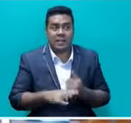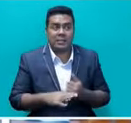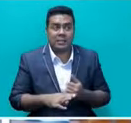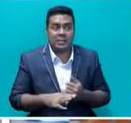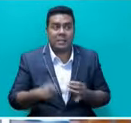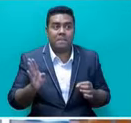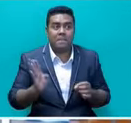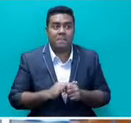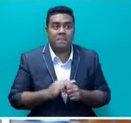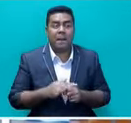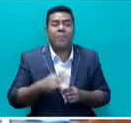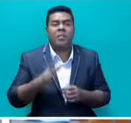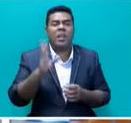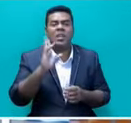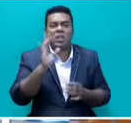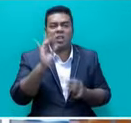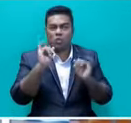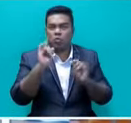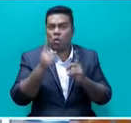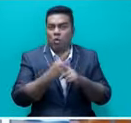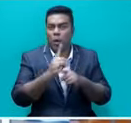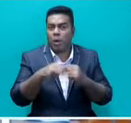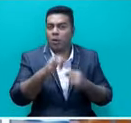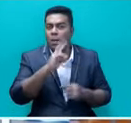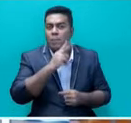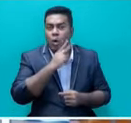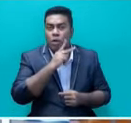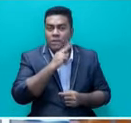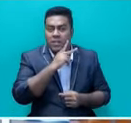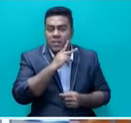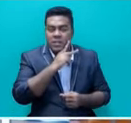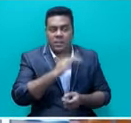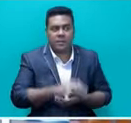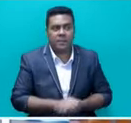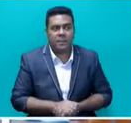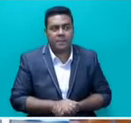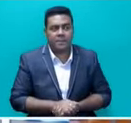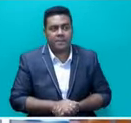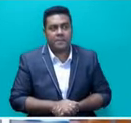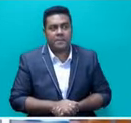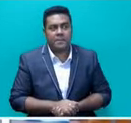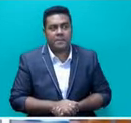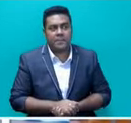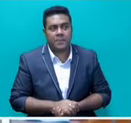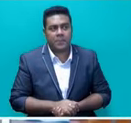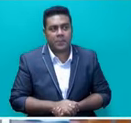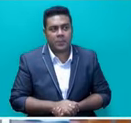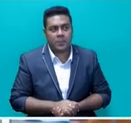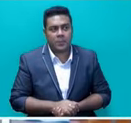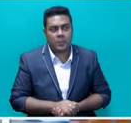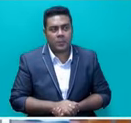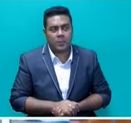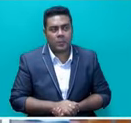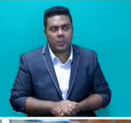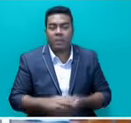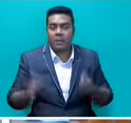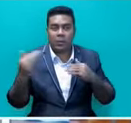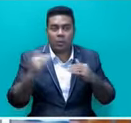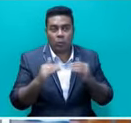the issue about pornography. So I wish that the honorable members would also be equally